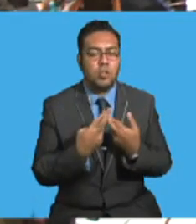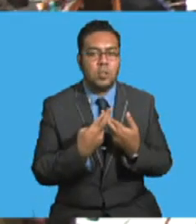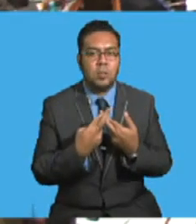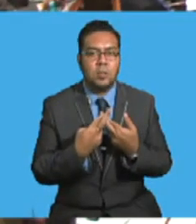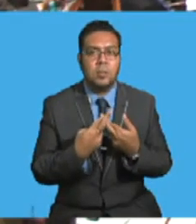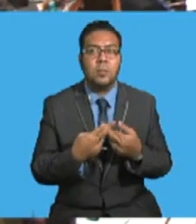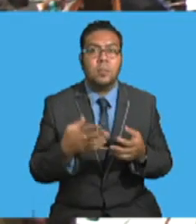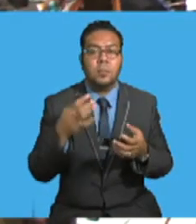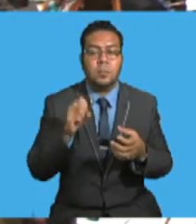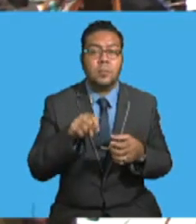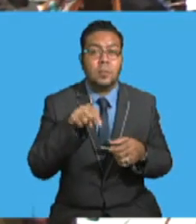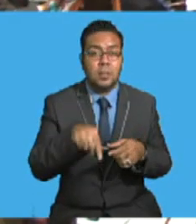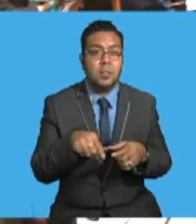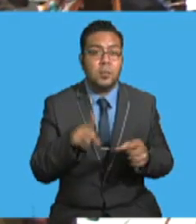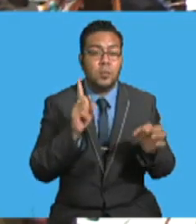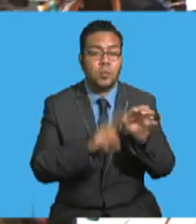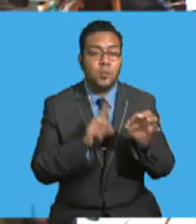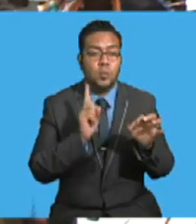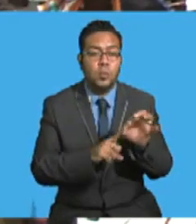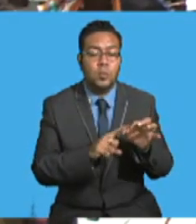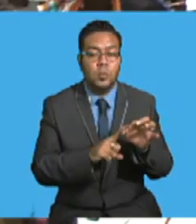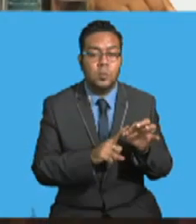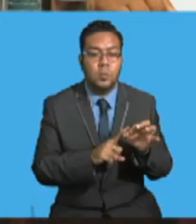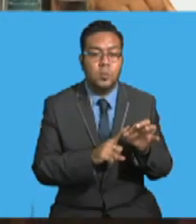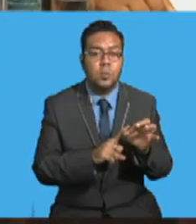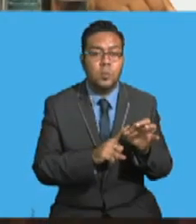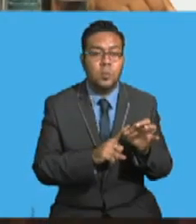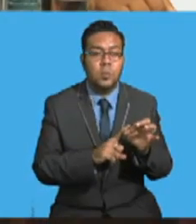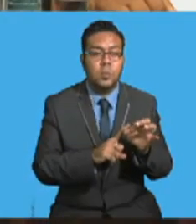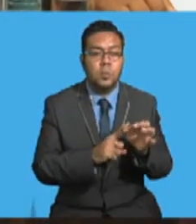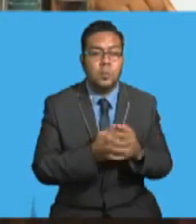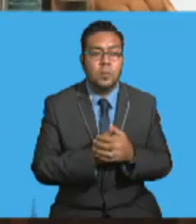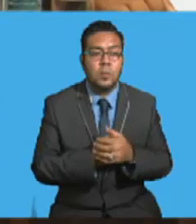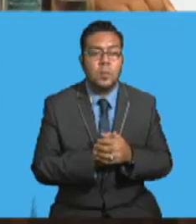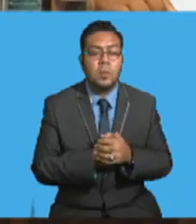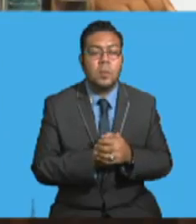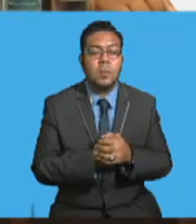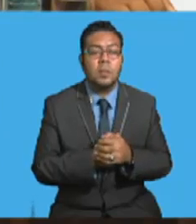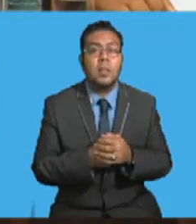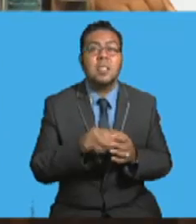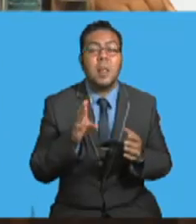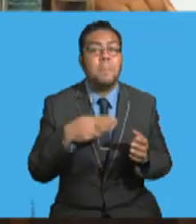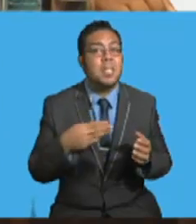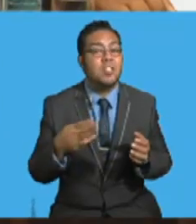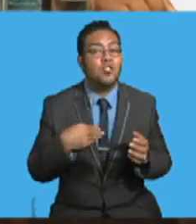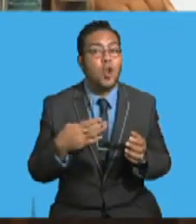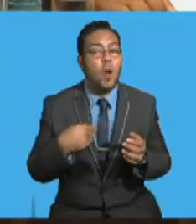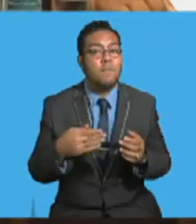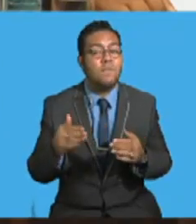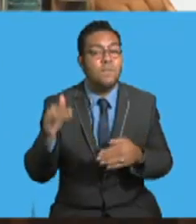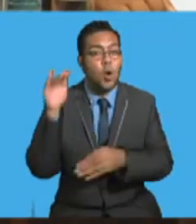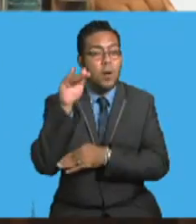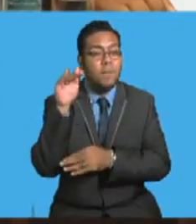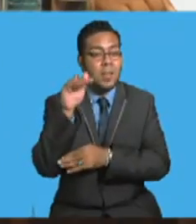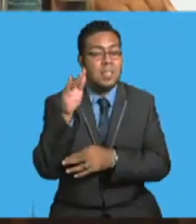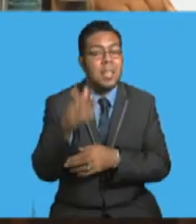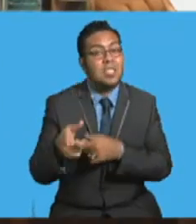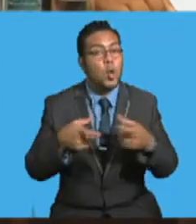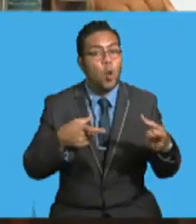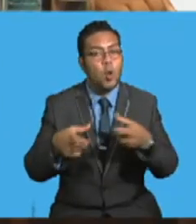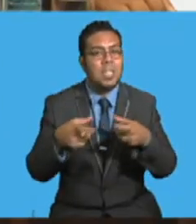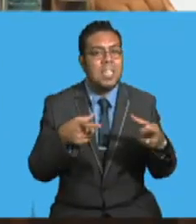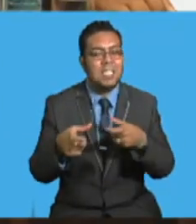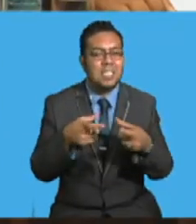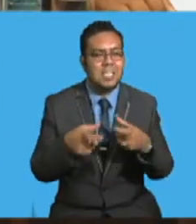this question should have been directed to the Minister for Foreign Affairs, because it's the Ministry of Foreign Affairs that is the coordinating